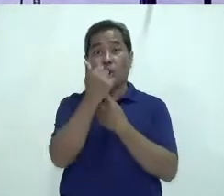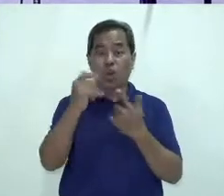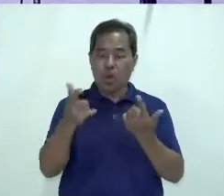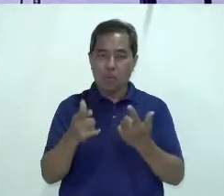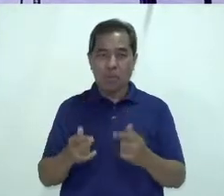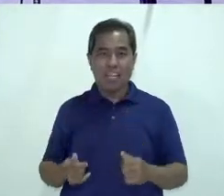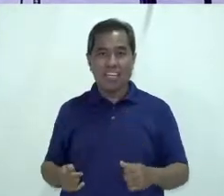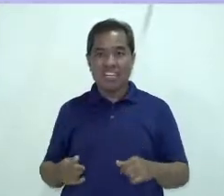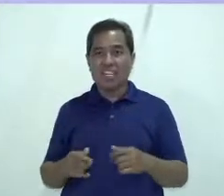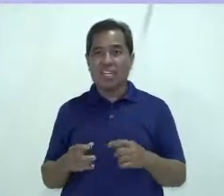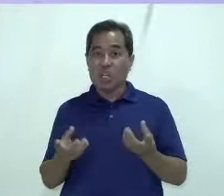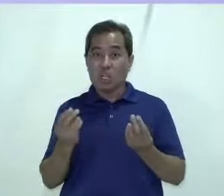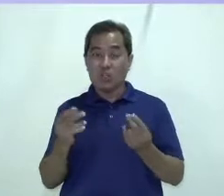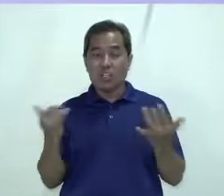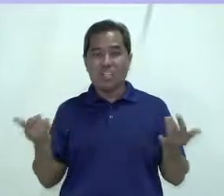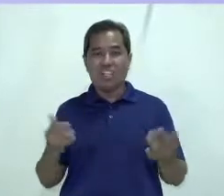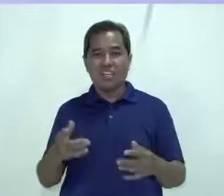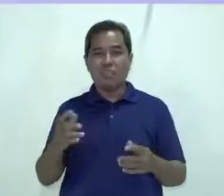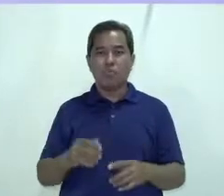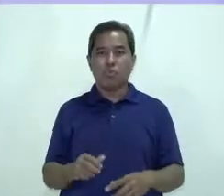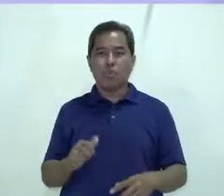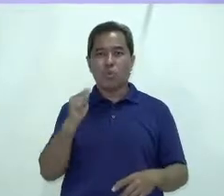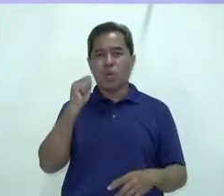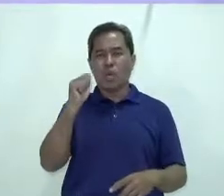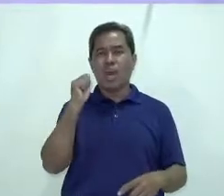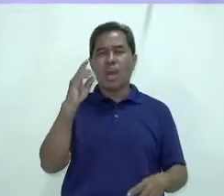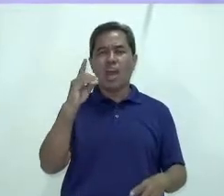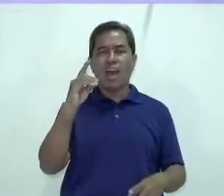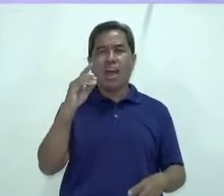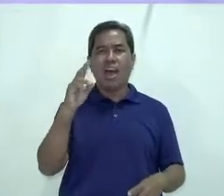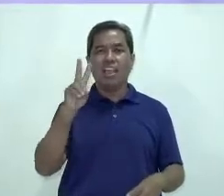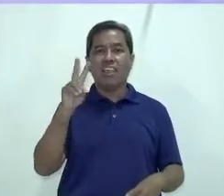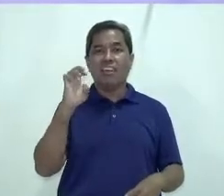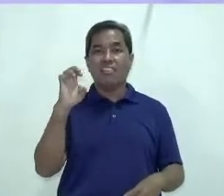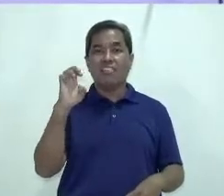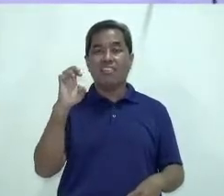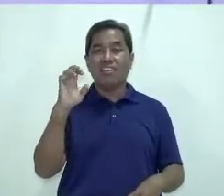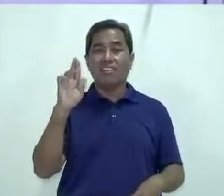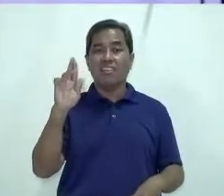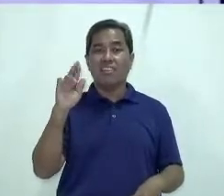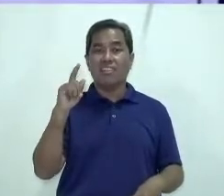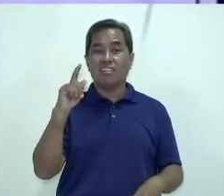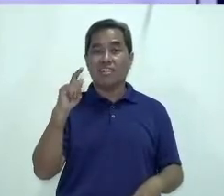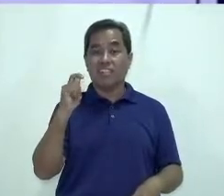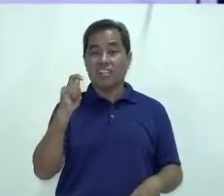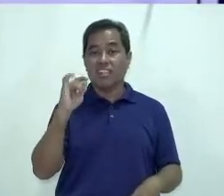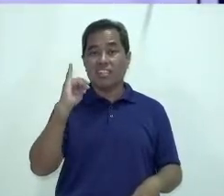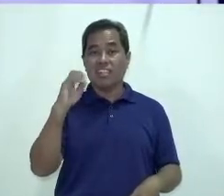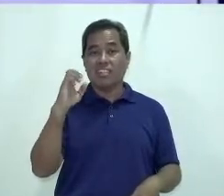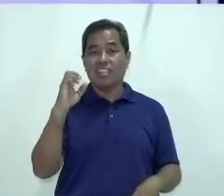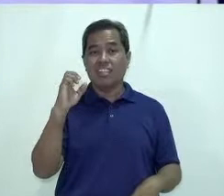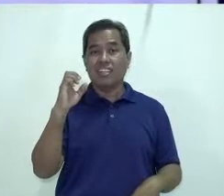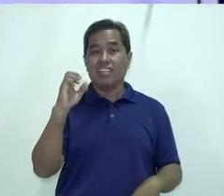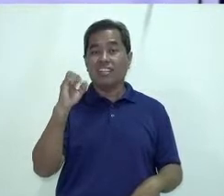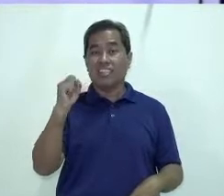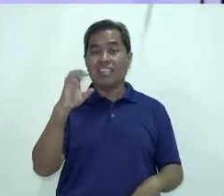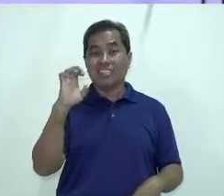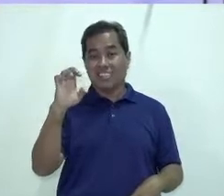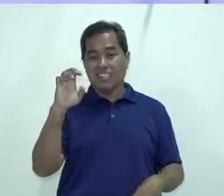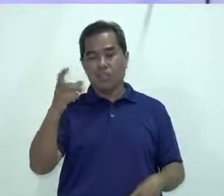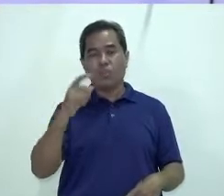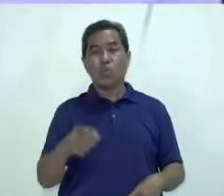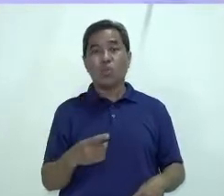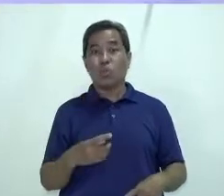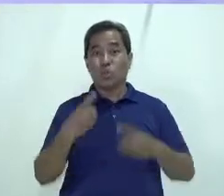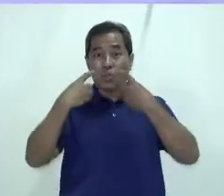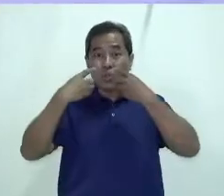free advertising. You don't have to pay anybody. So you would think that this is actually a good thing. Hey, she's announcing to everybody who we